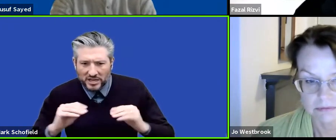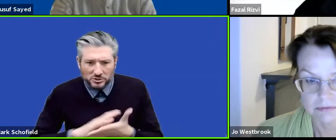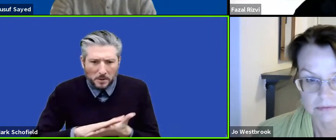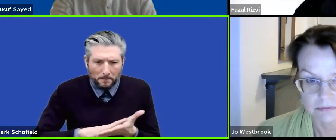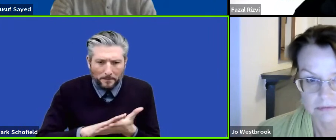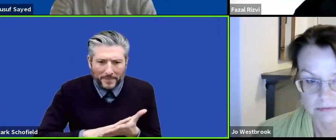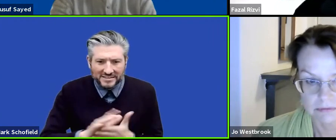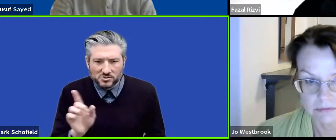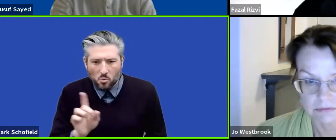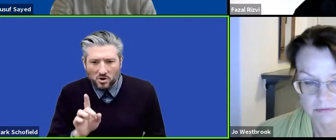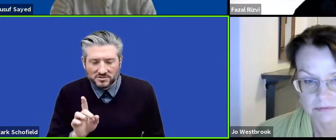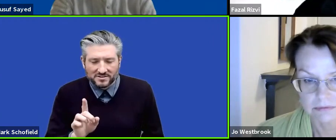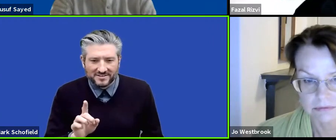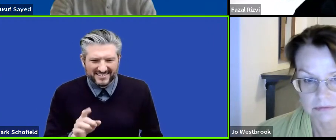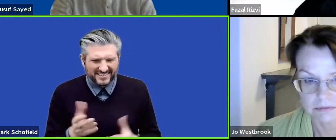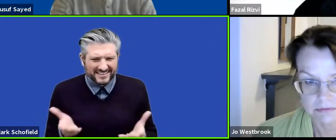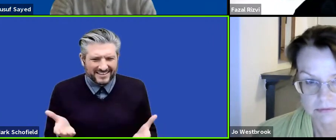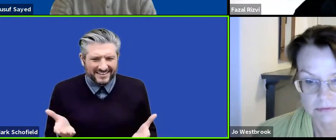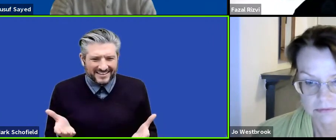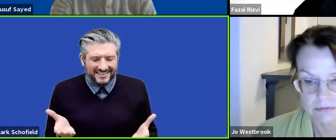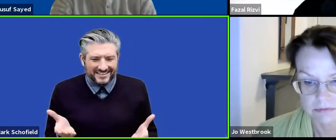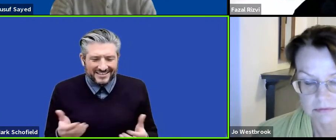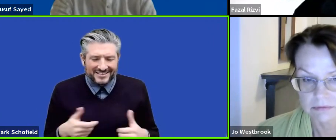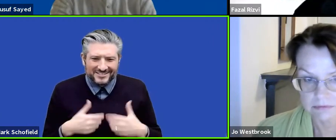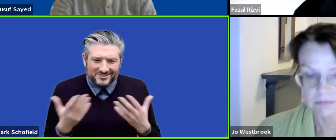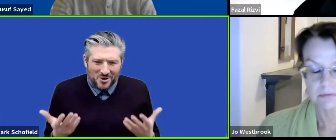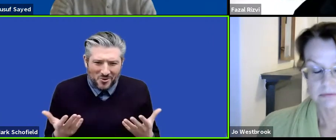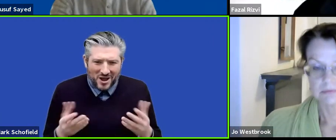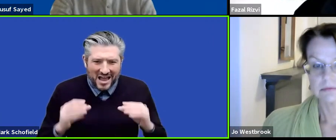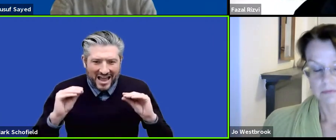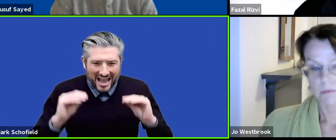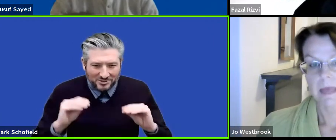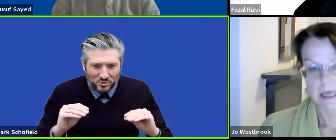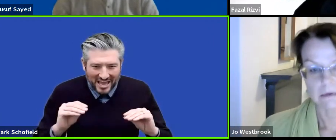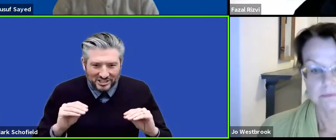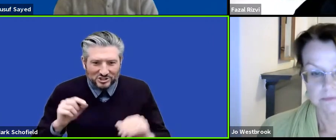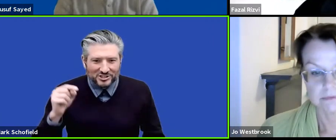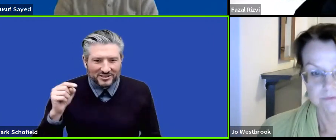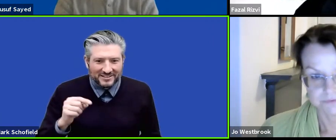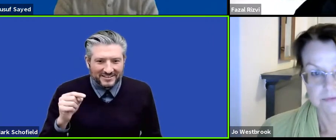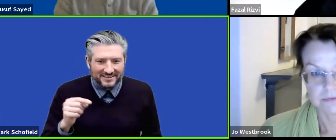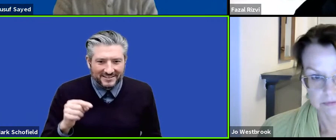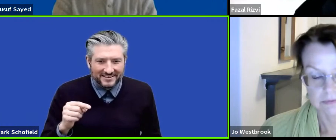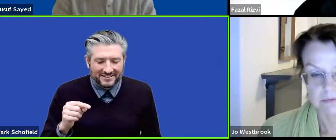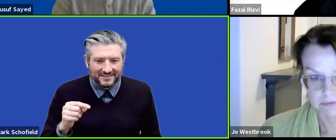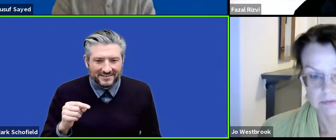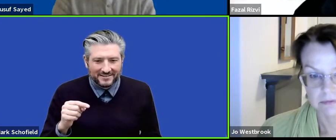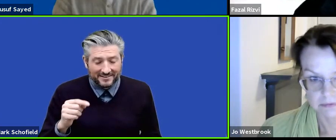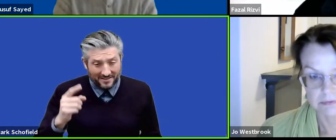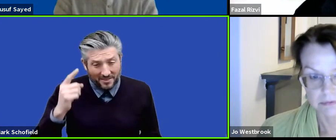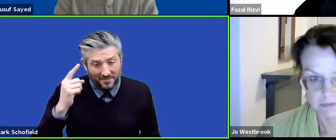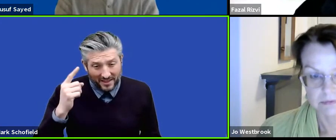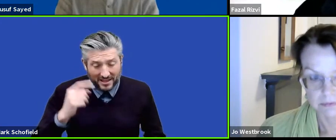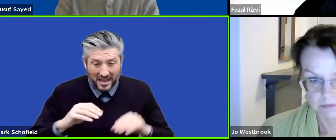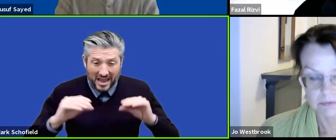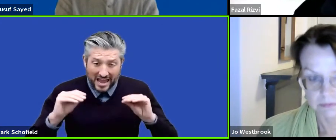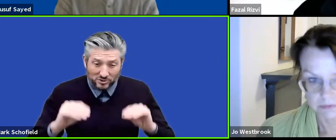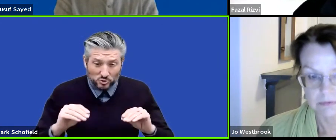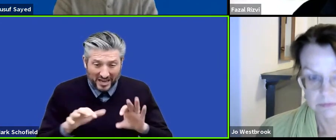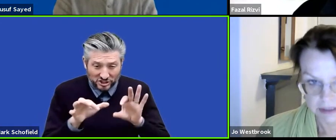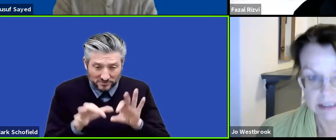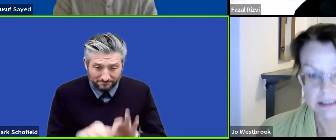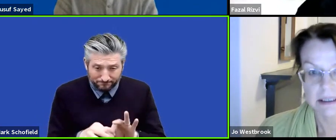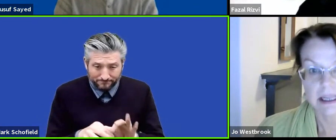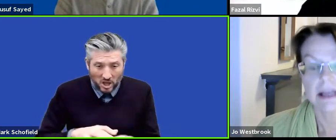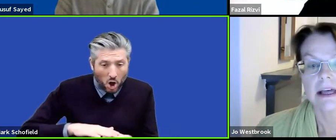having a transcendental meaning of education, we really need to come to think about education as locally